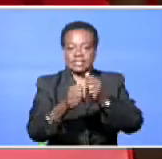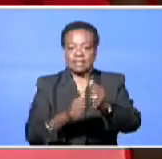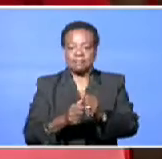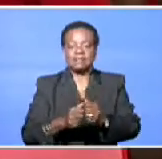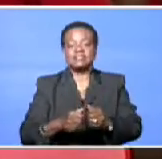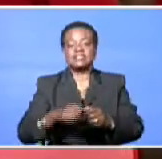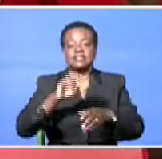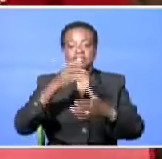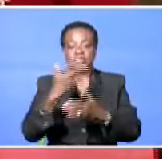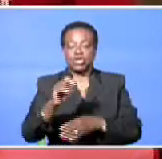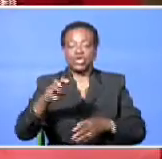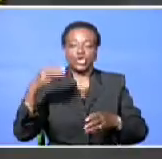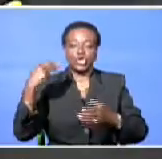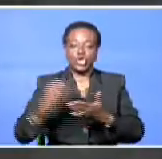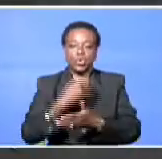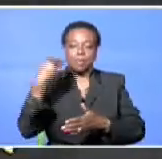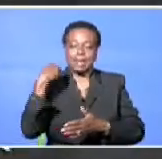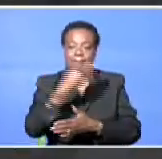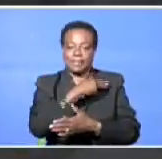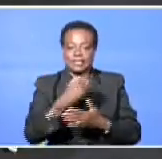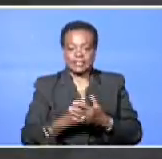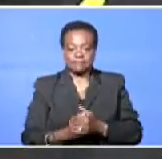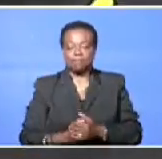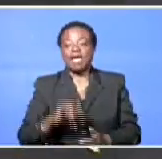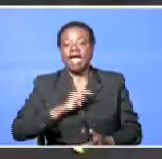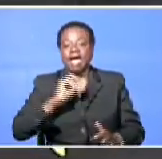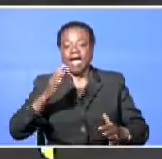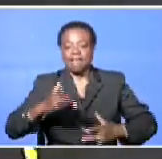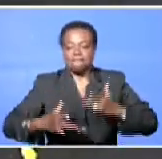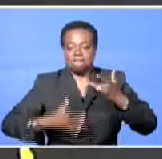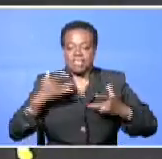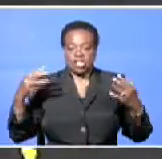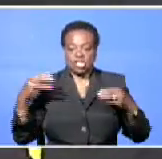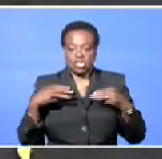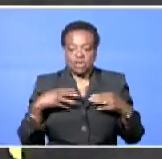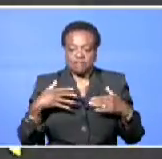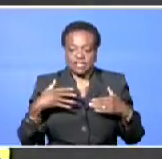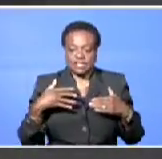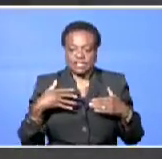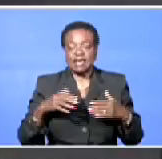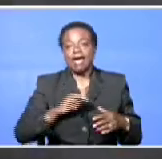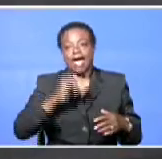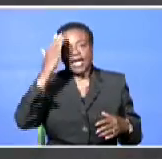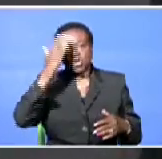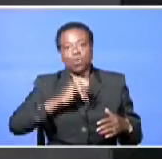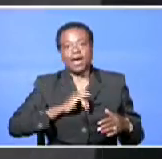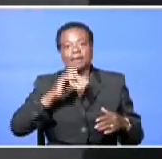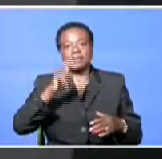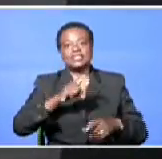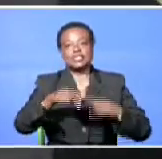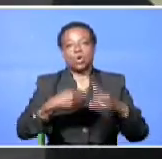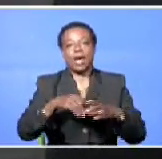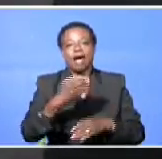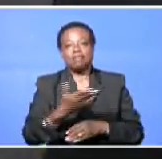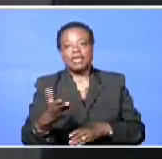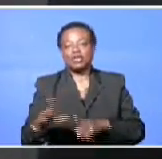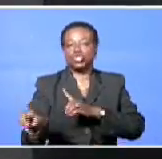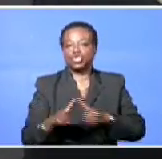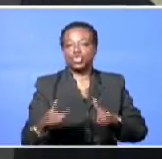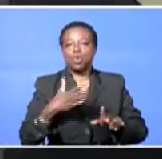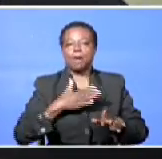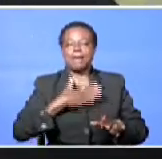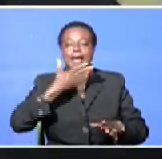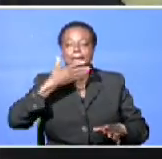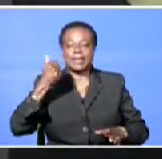Farquharson, and Rulia Joseph. I feel a little nervous, of course, because I know I have to go there and do my best.